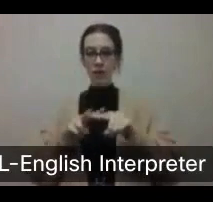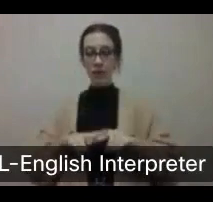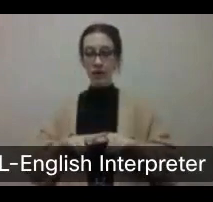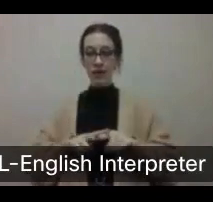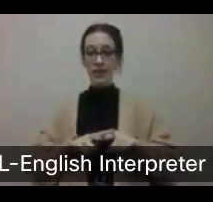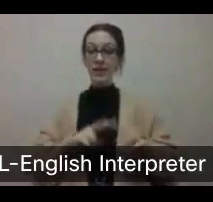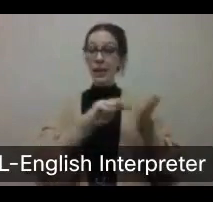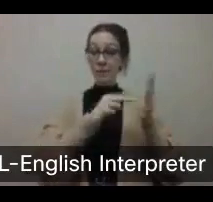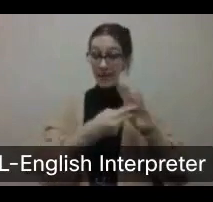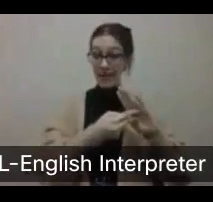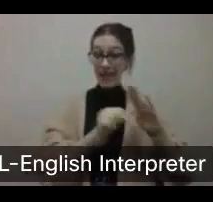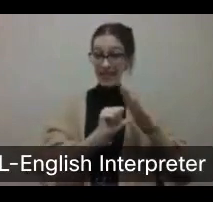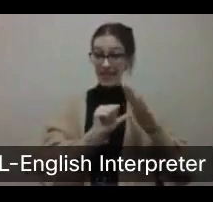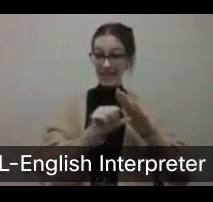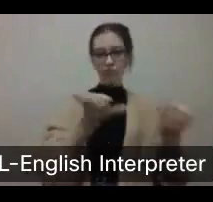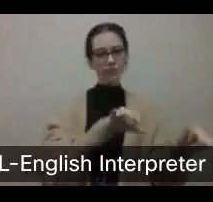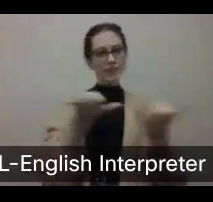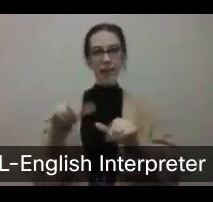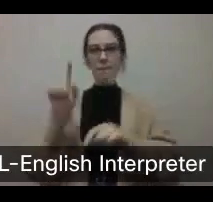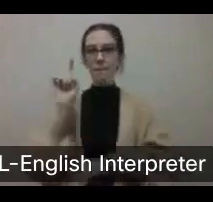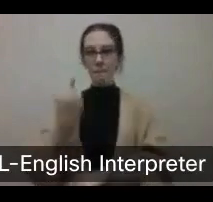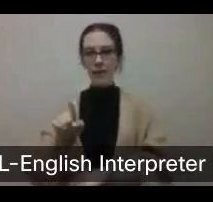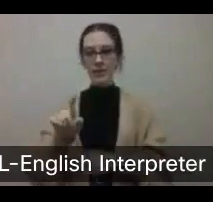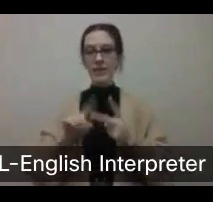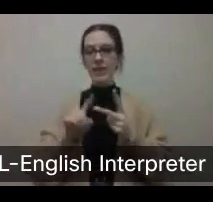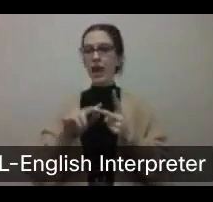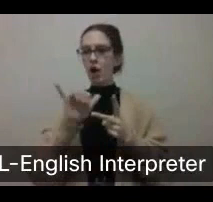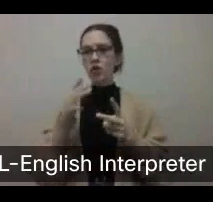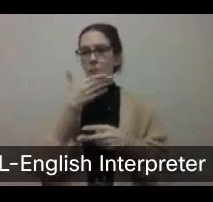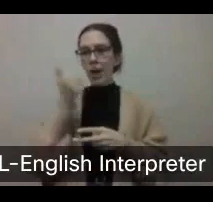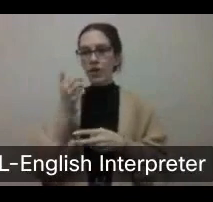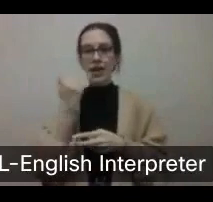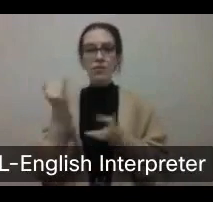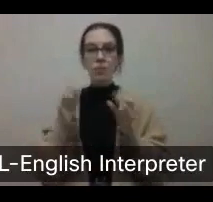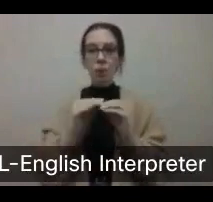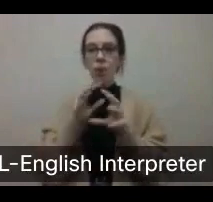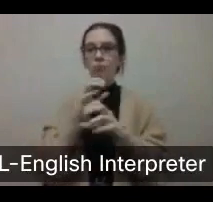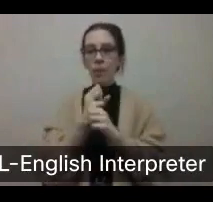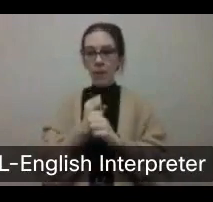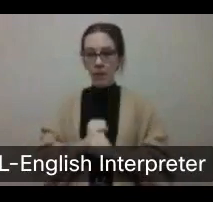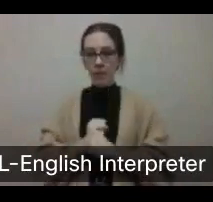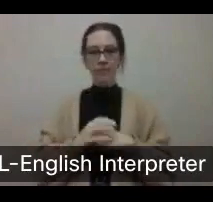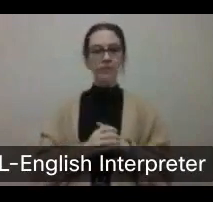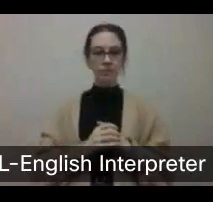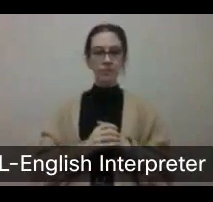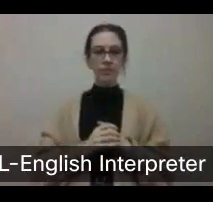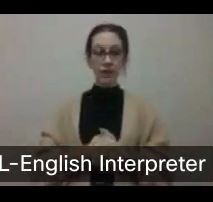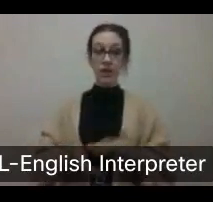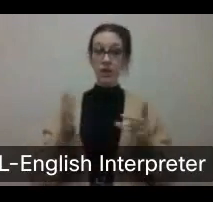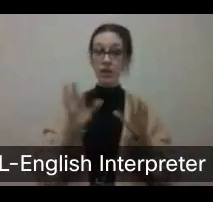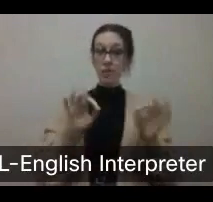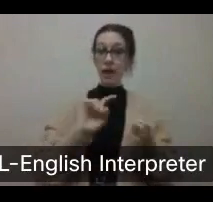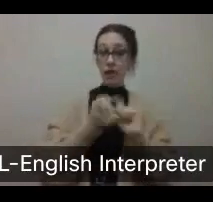and often we'll find it's simpler and more concise than the original. Paraphrasing and summarizing have 2 different purposes,